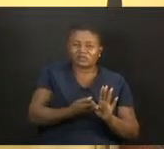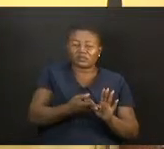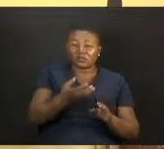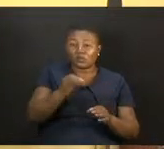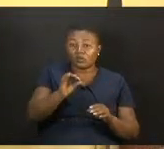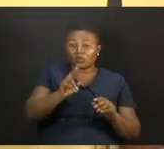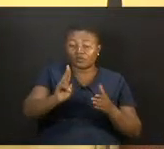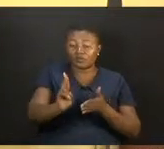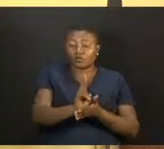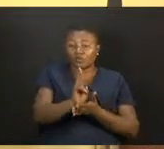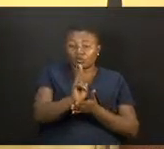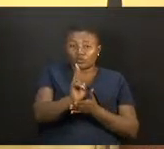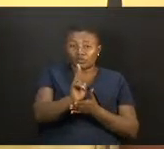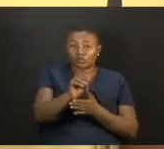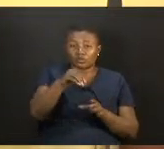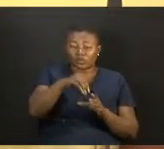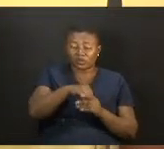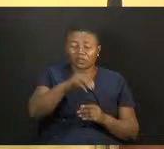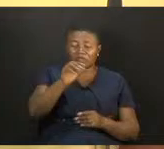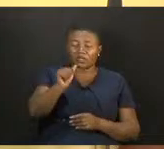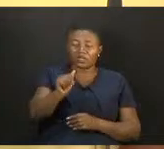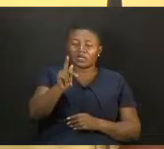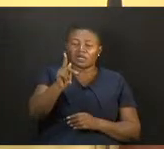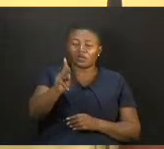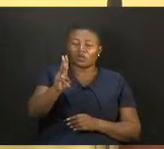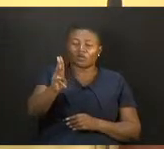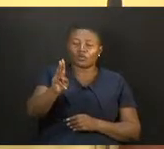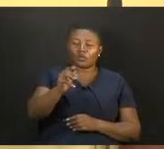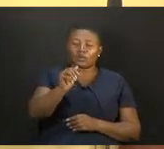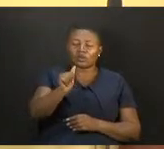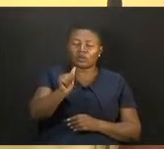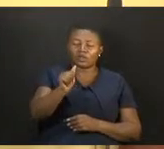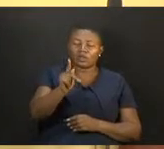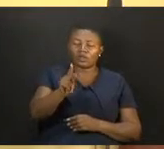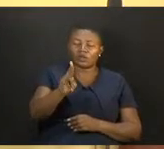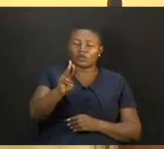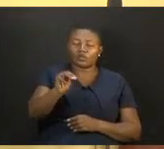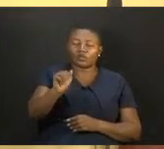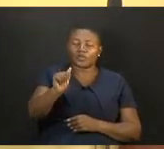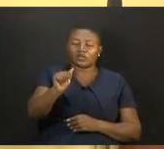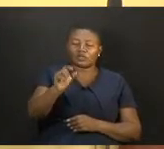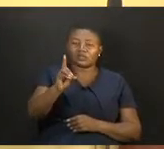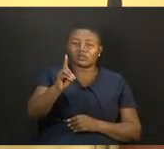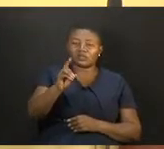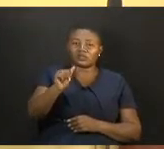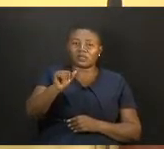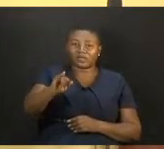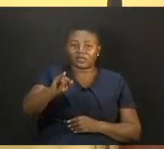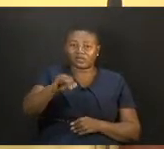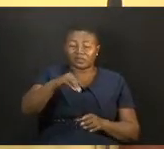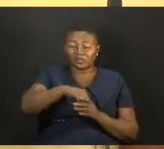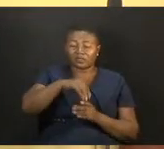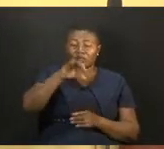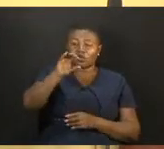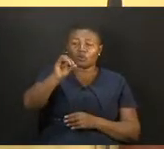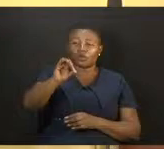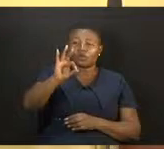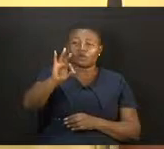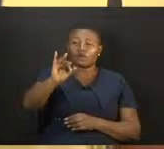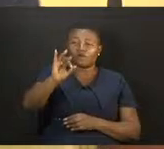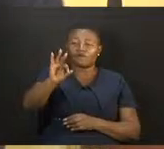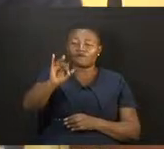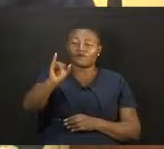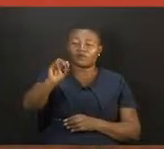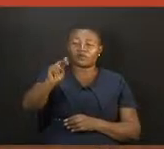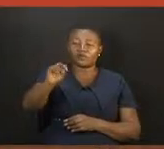university in Akumadine in the Offenso North constituency. Thank you. Yes, Honorable Minister.